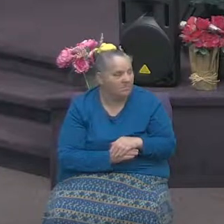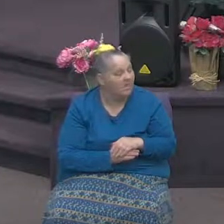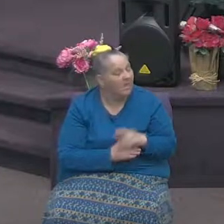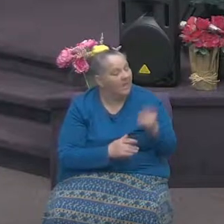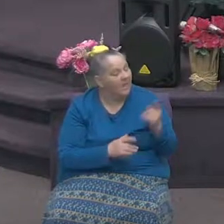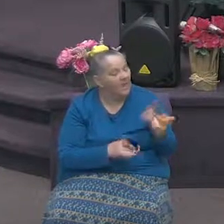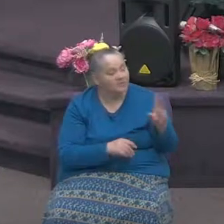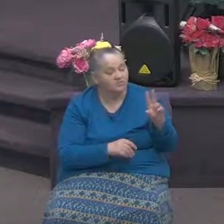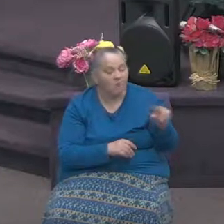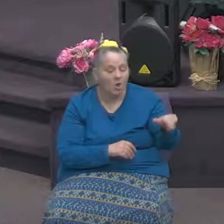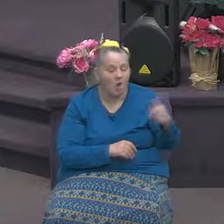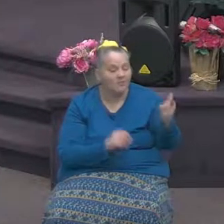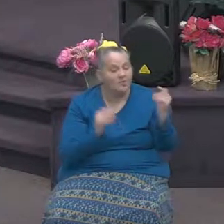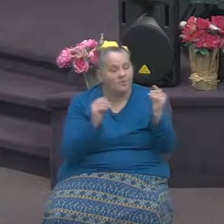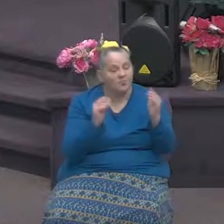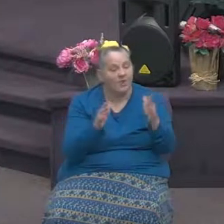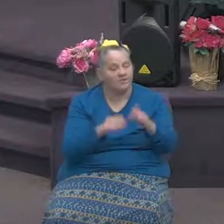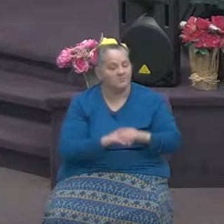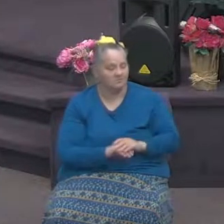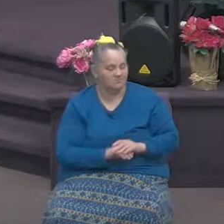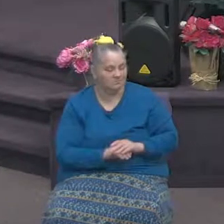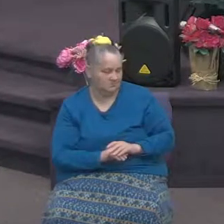There is no other way.